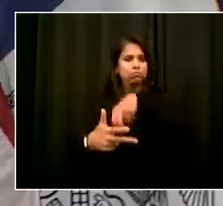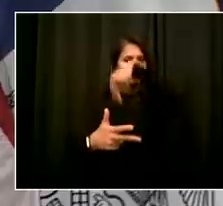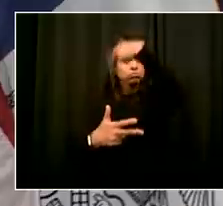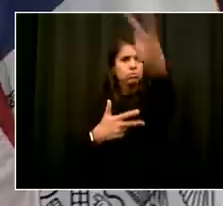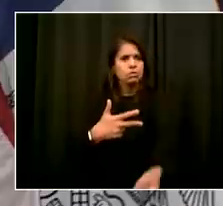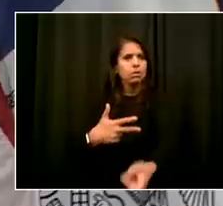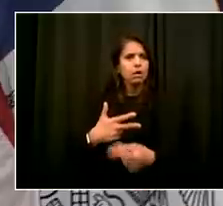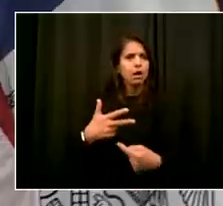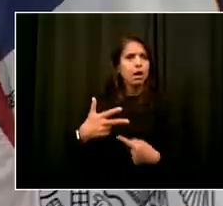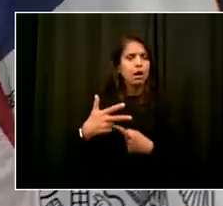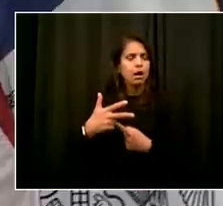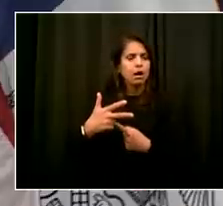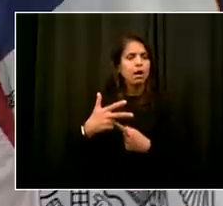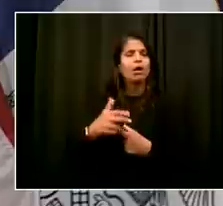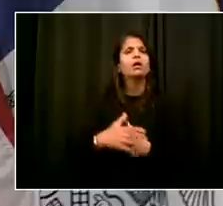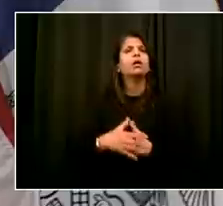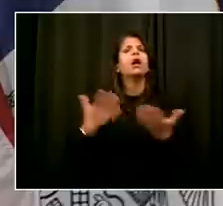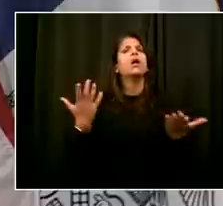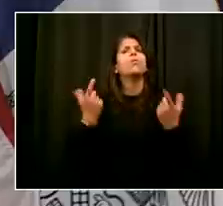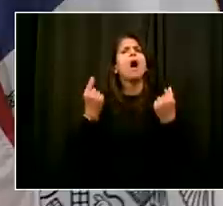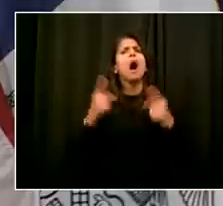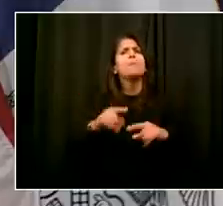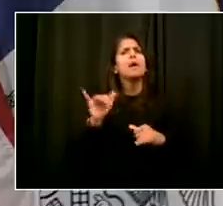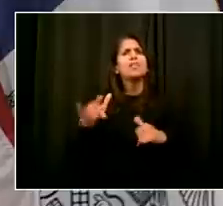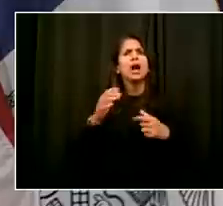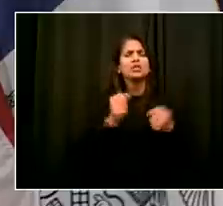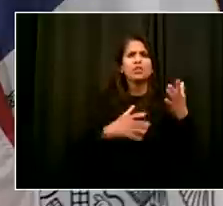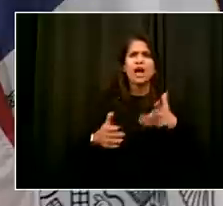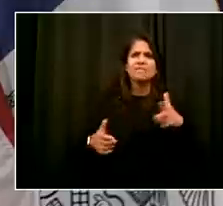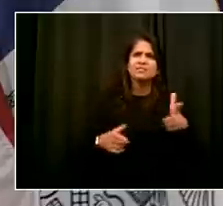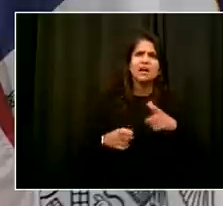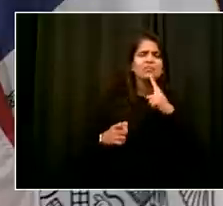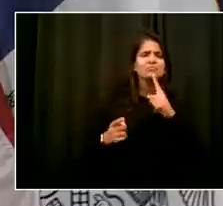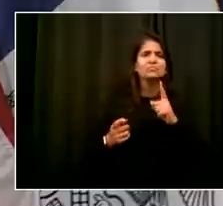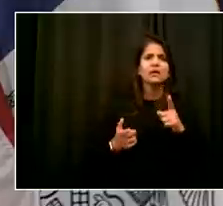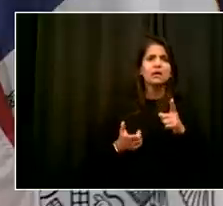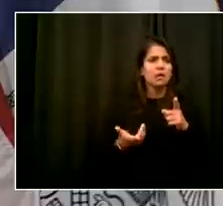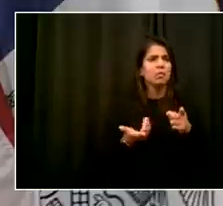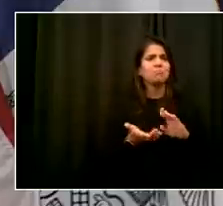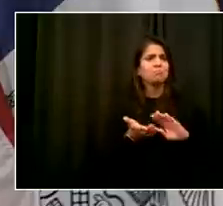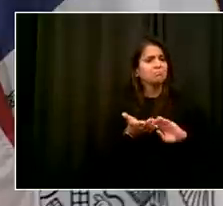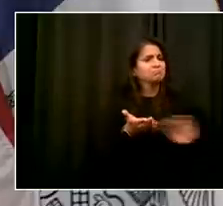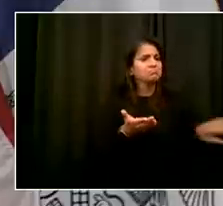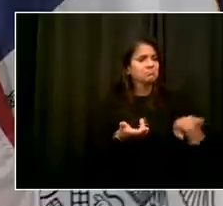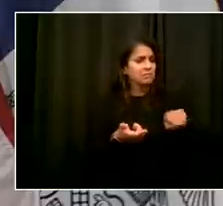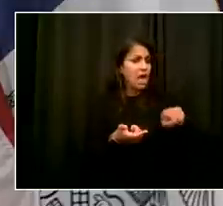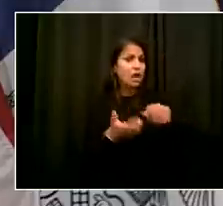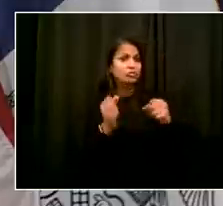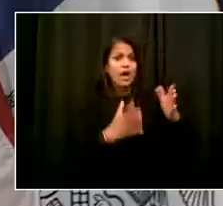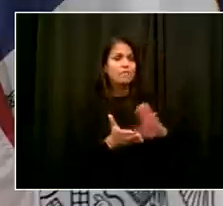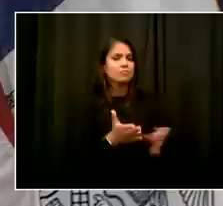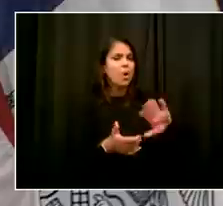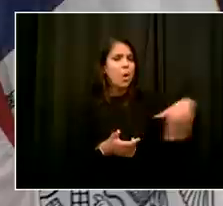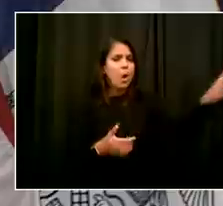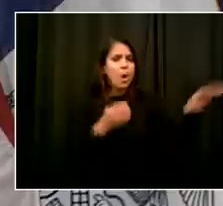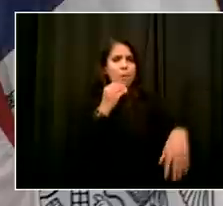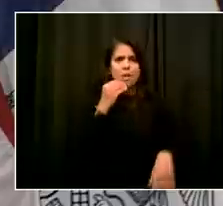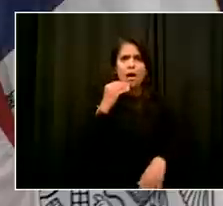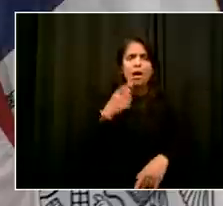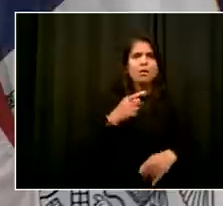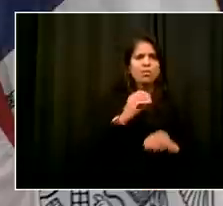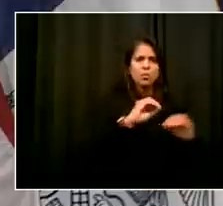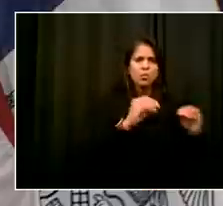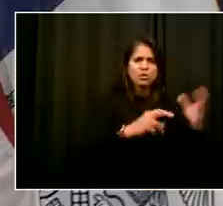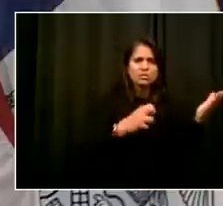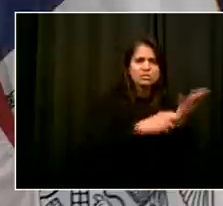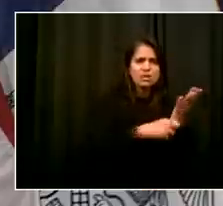home. Police say that they're investigating it. Given the fact that she's in critical condition in the hospital, that he was seen on video camera speeding,